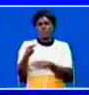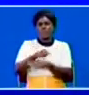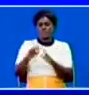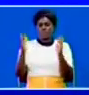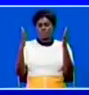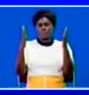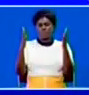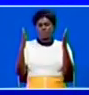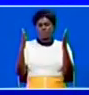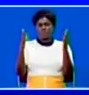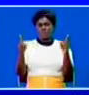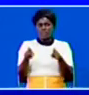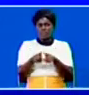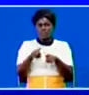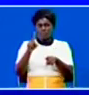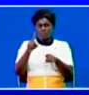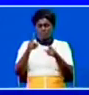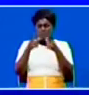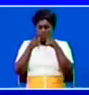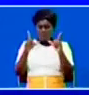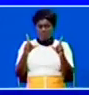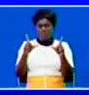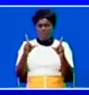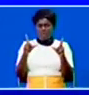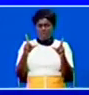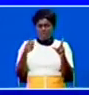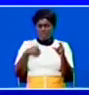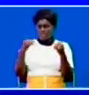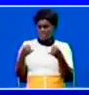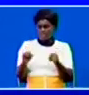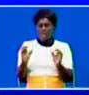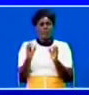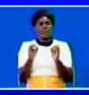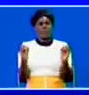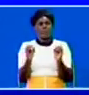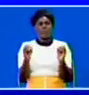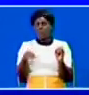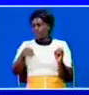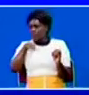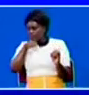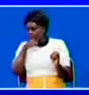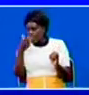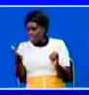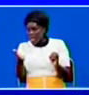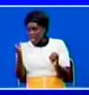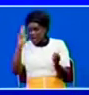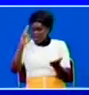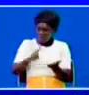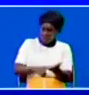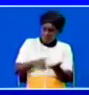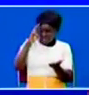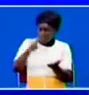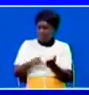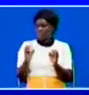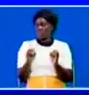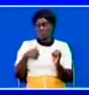celebration almost entirely in one vernacular language. I will not even attempt to figure out whether Raila Odinga should or should not have been